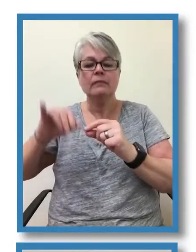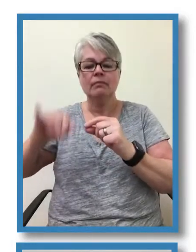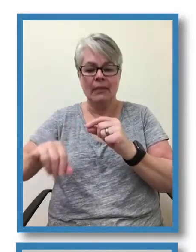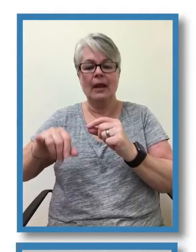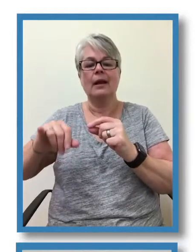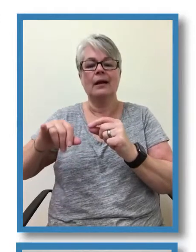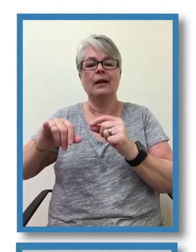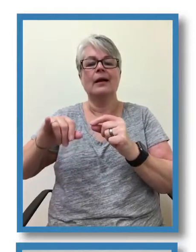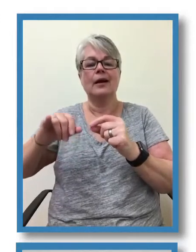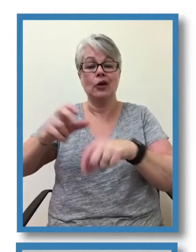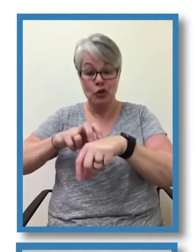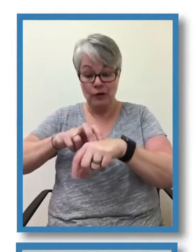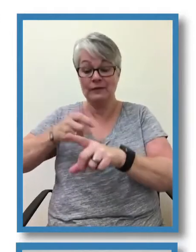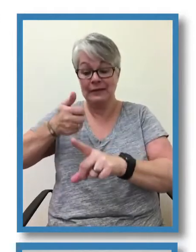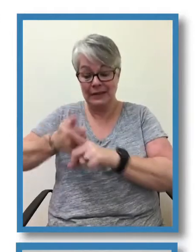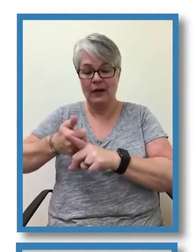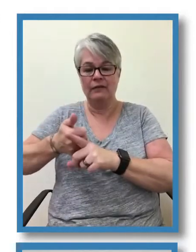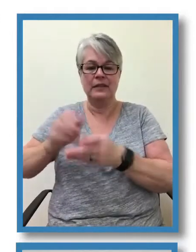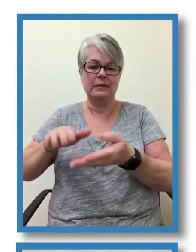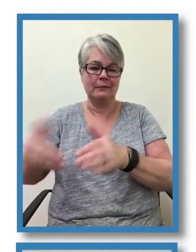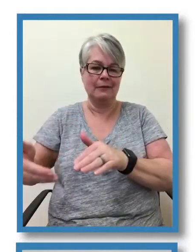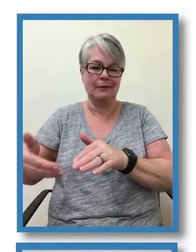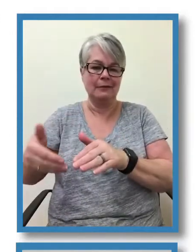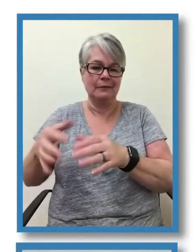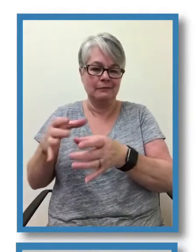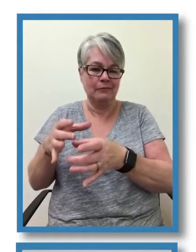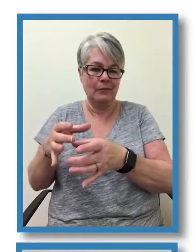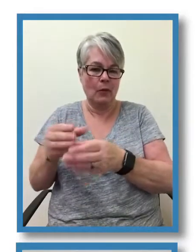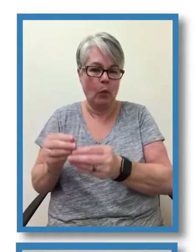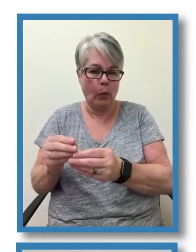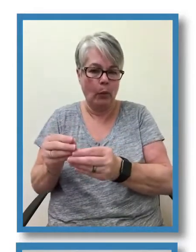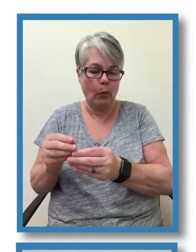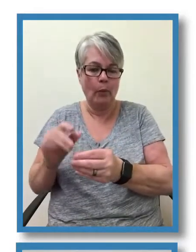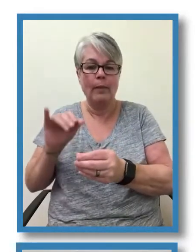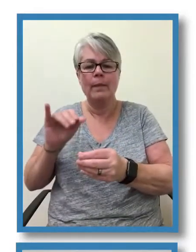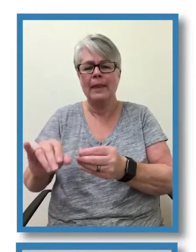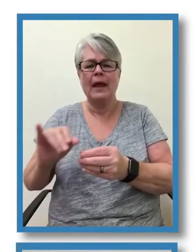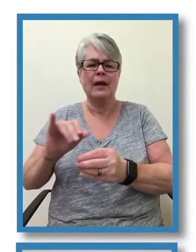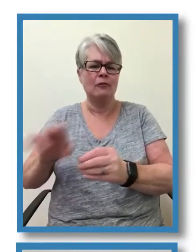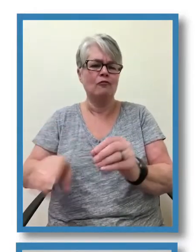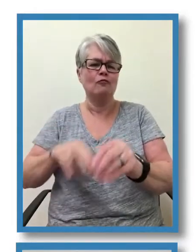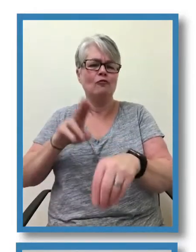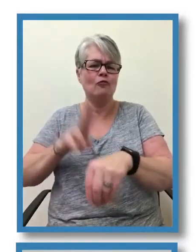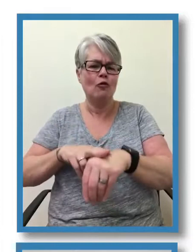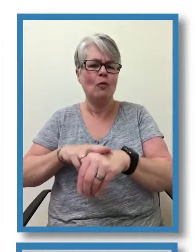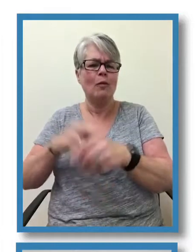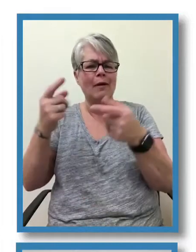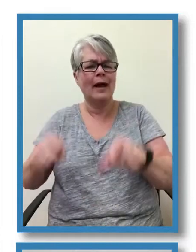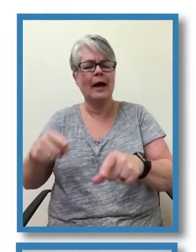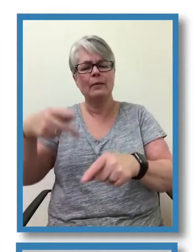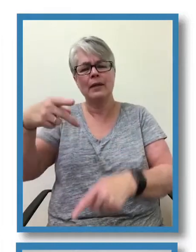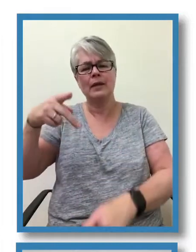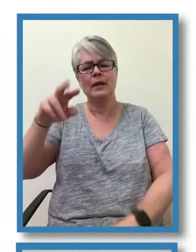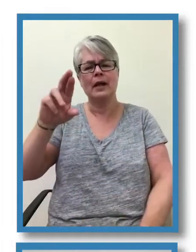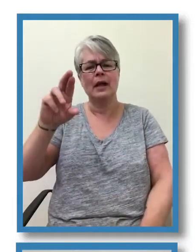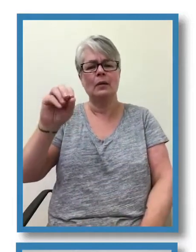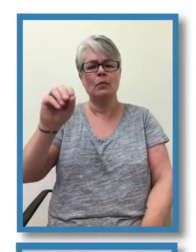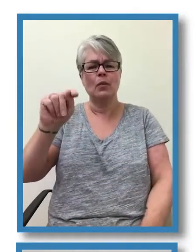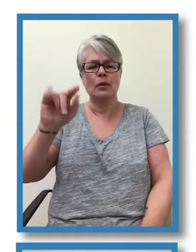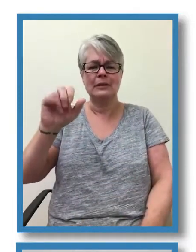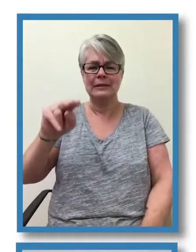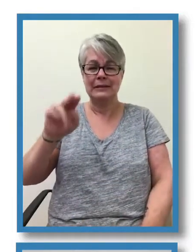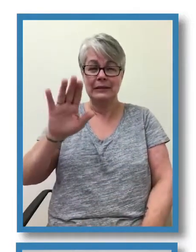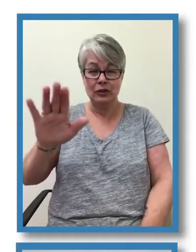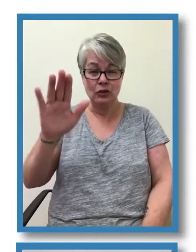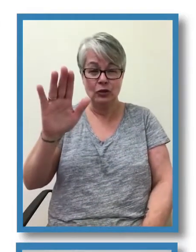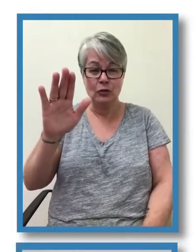protein and tau protein, T-A-U, tau protein, in the brain, and they become misfolded. They become